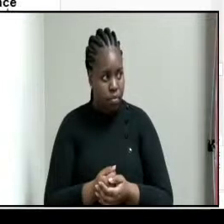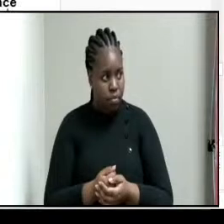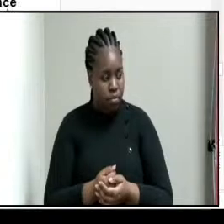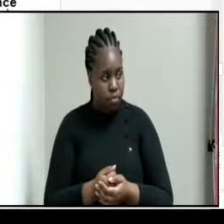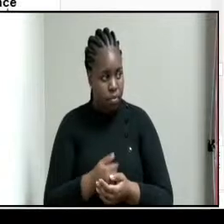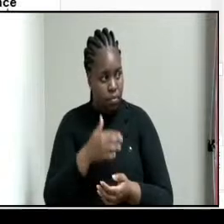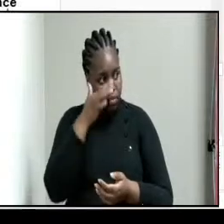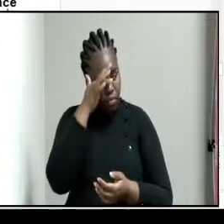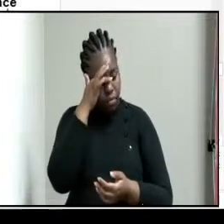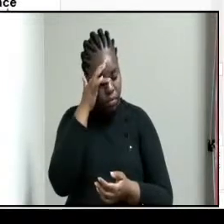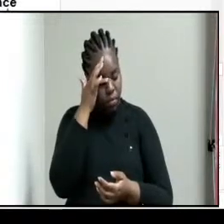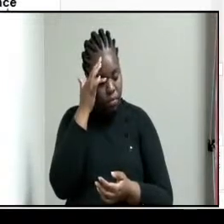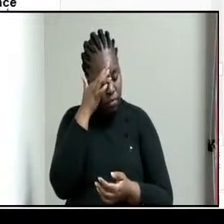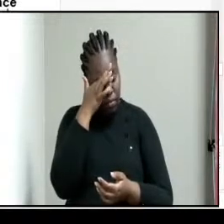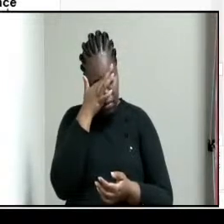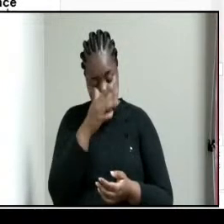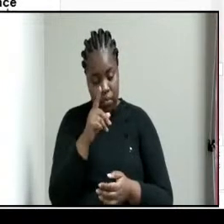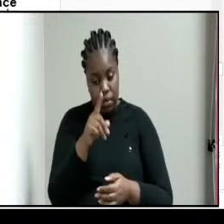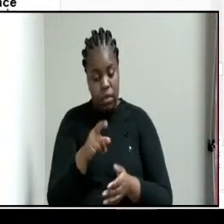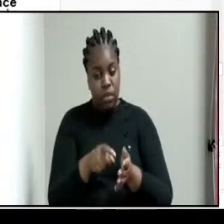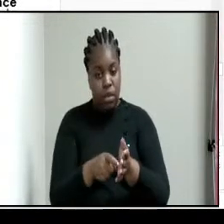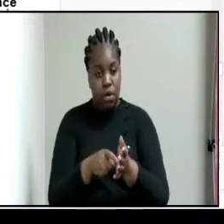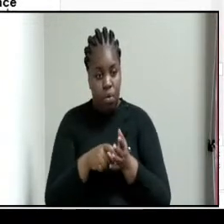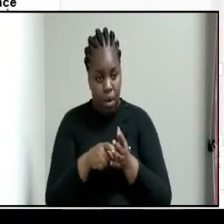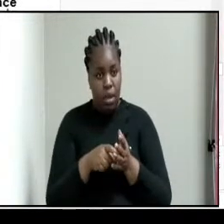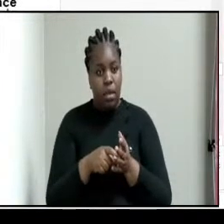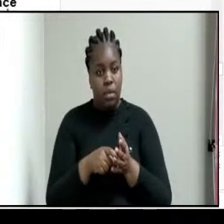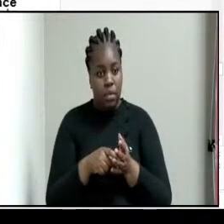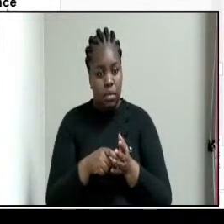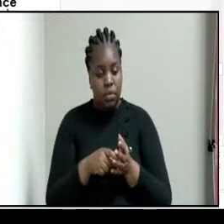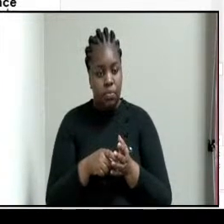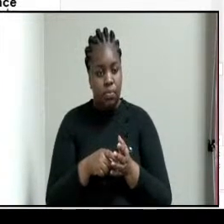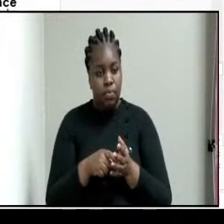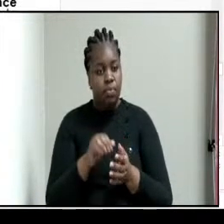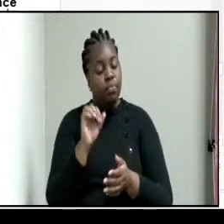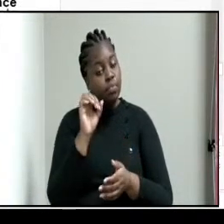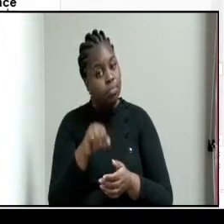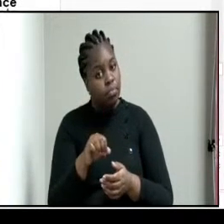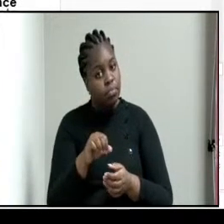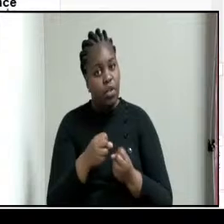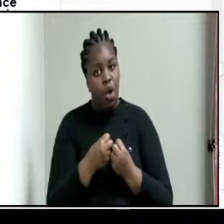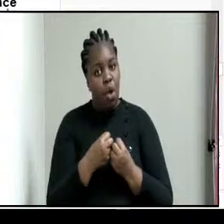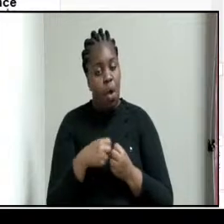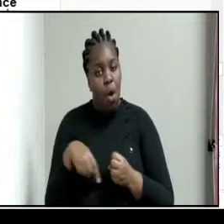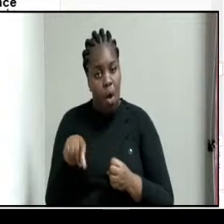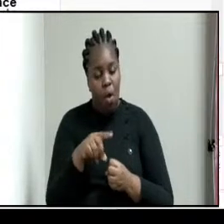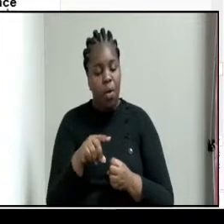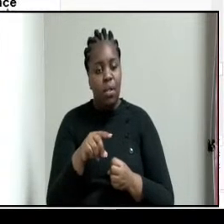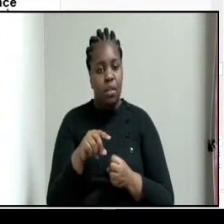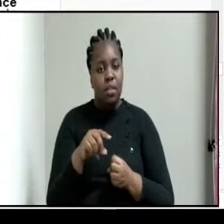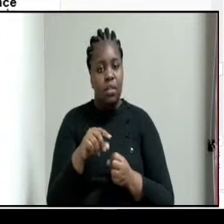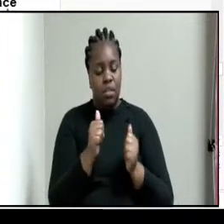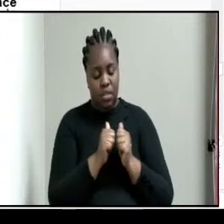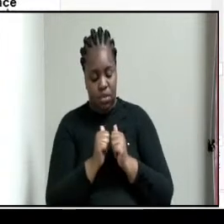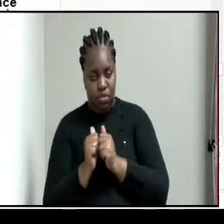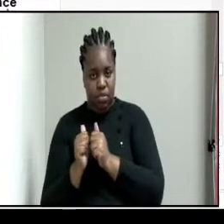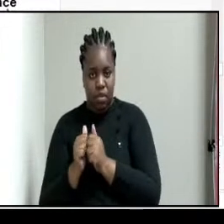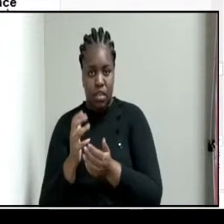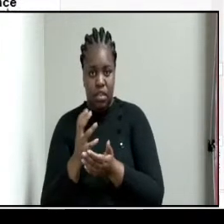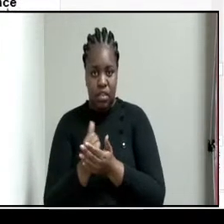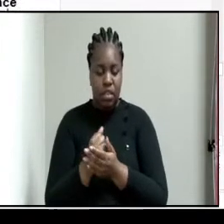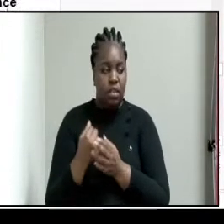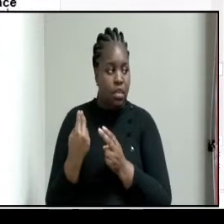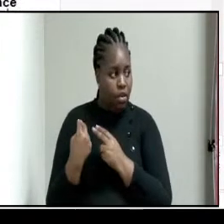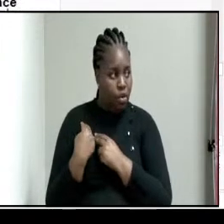the right to food requires the duty bearers and, of course, all relevant stakeholders to undertake actions that